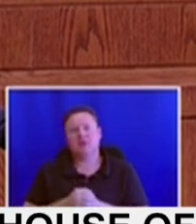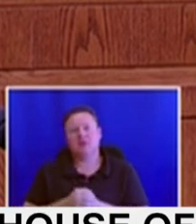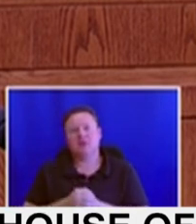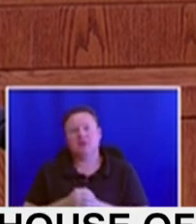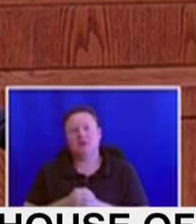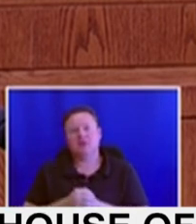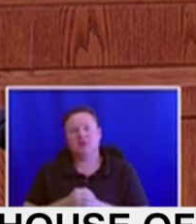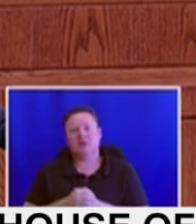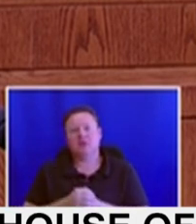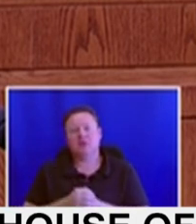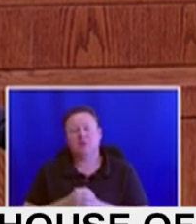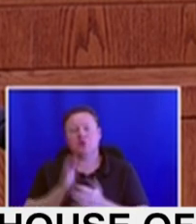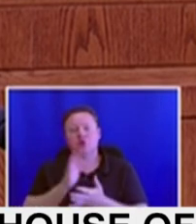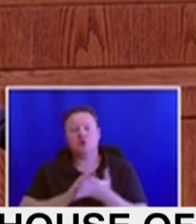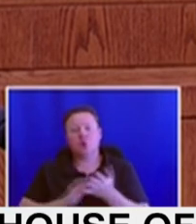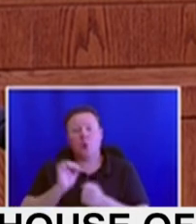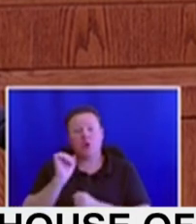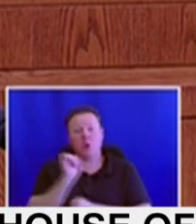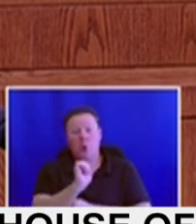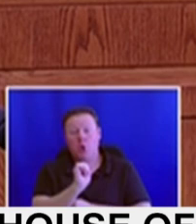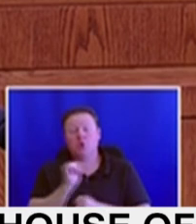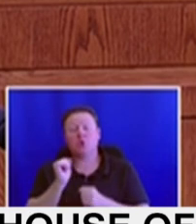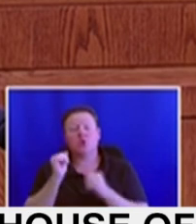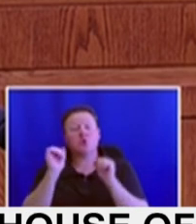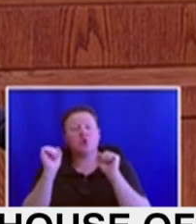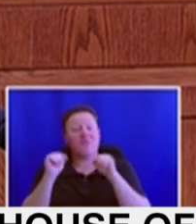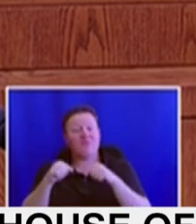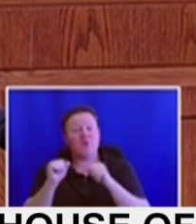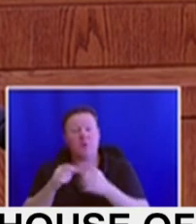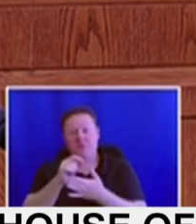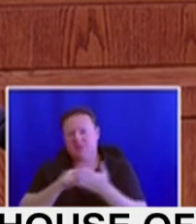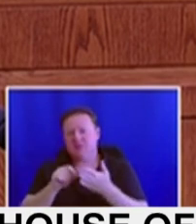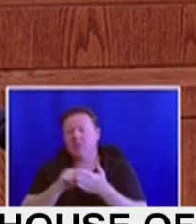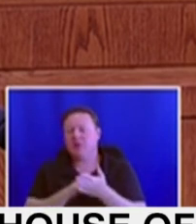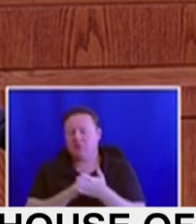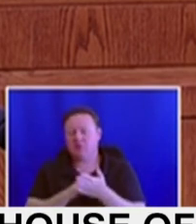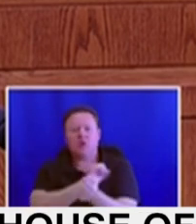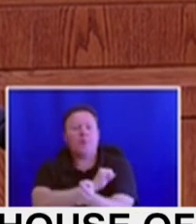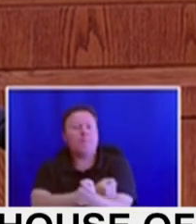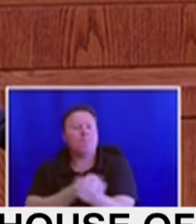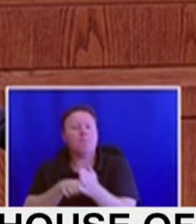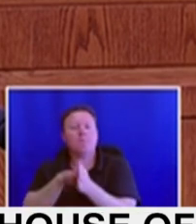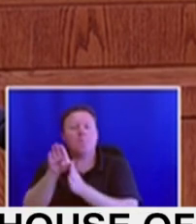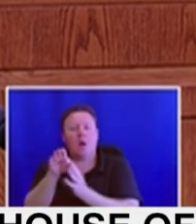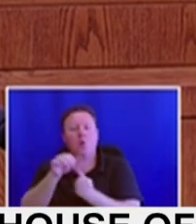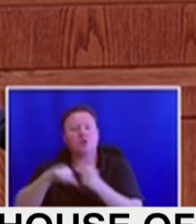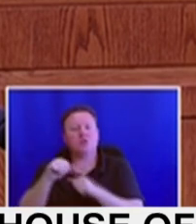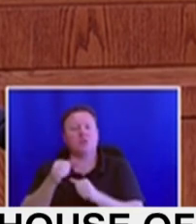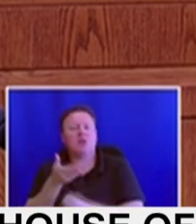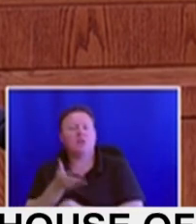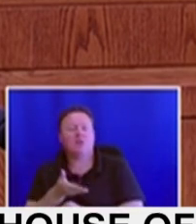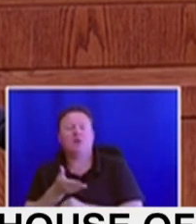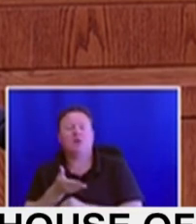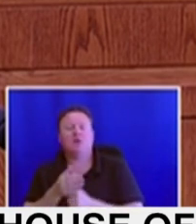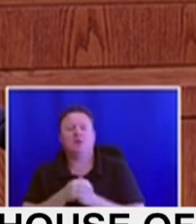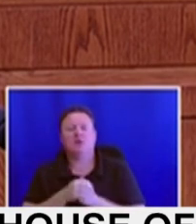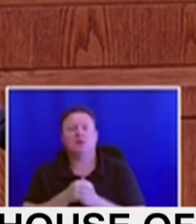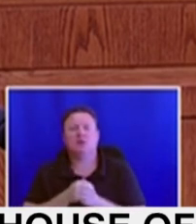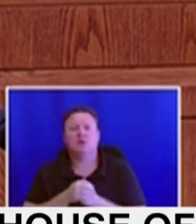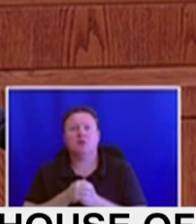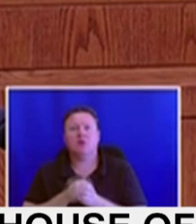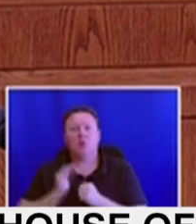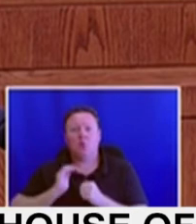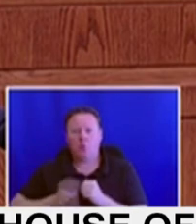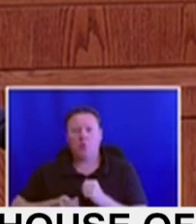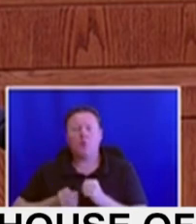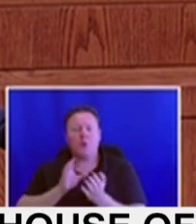that we are a democratic and empowering society. The heroic contributions of